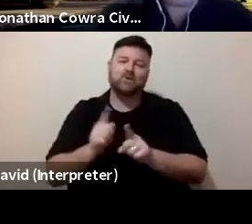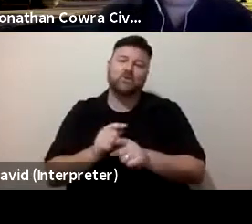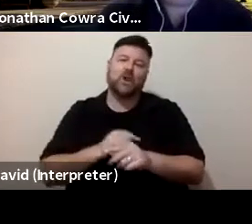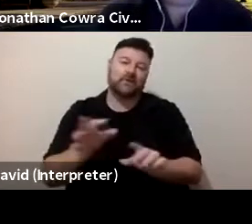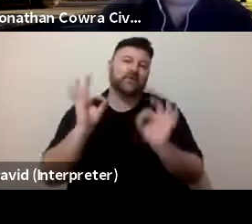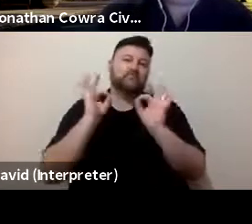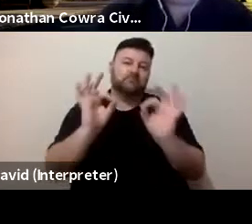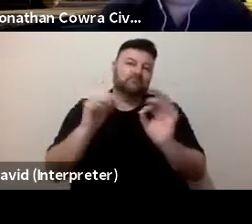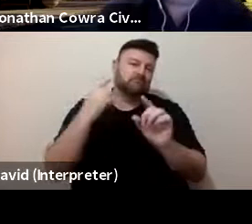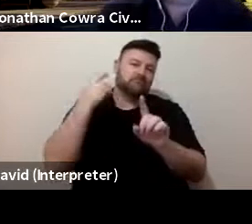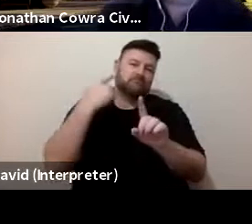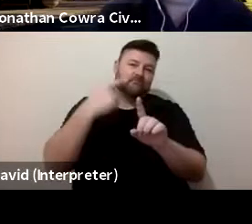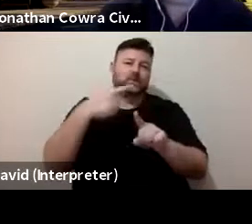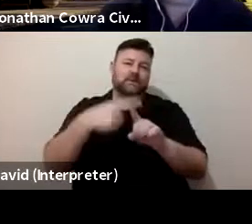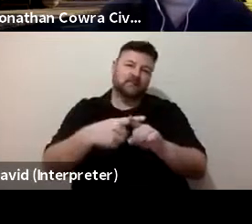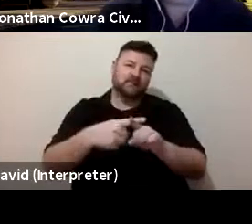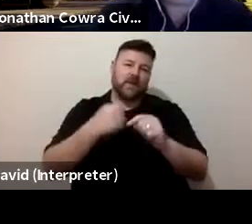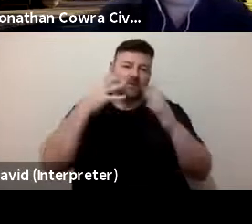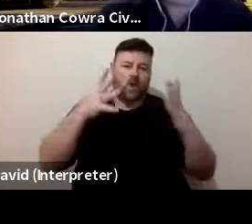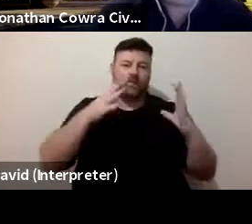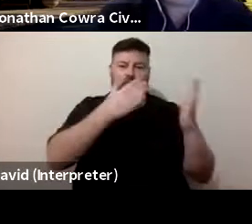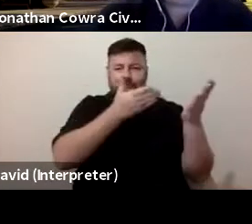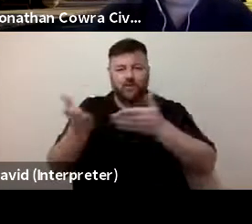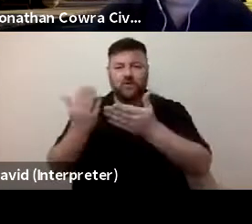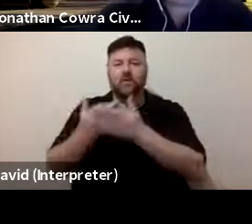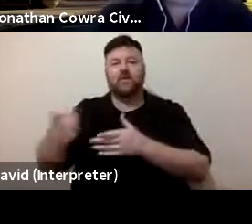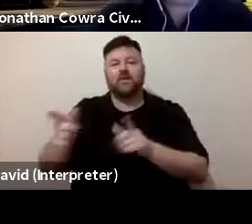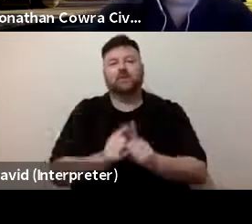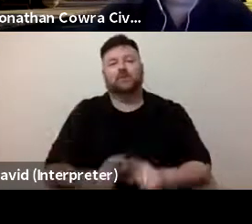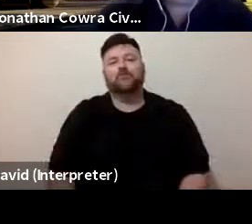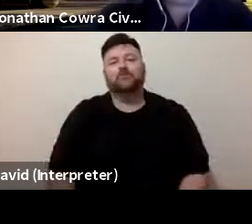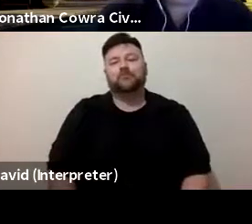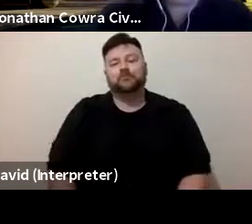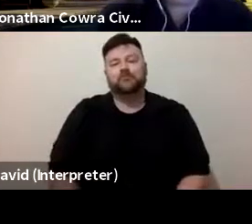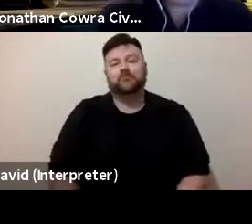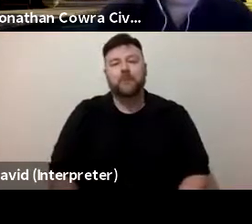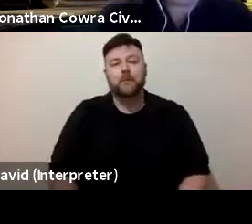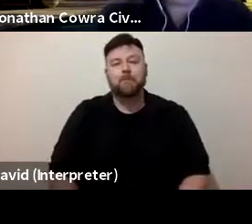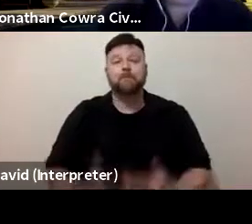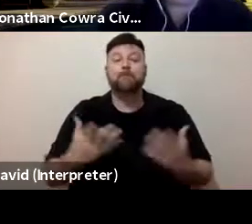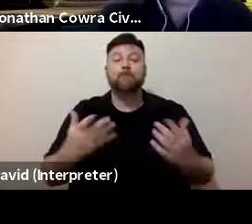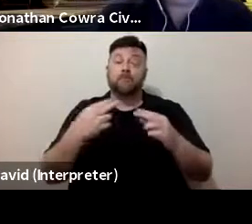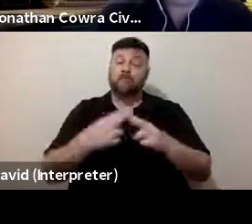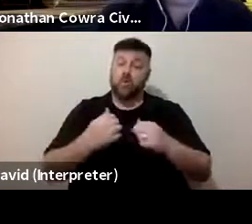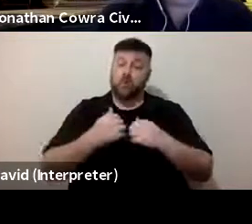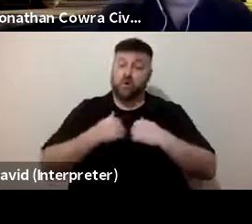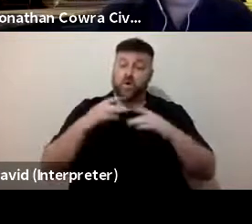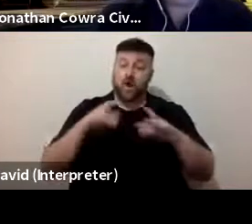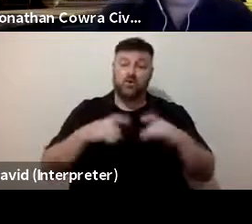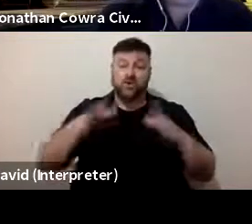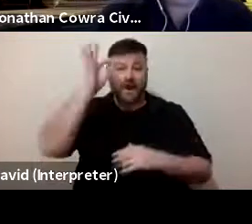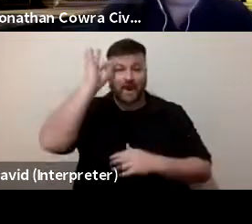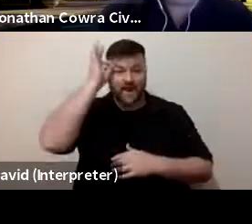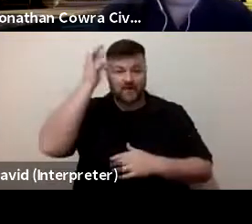the focus that's been had on that in the industry. And I think for council, one of the many silver linings is